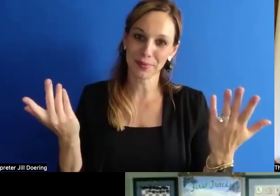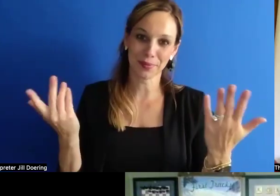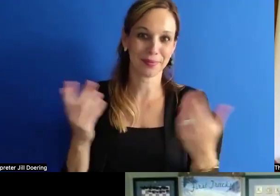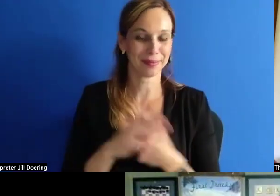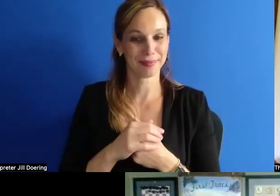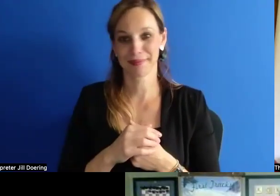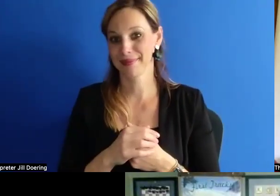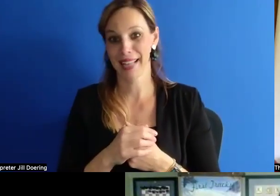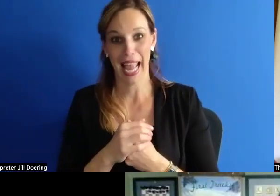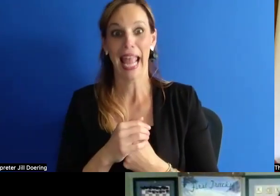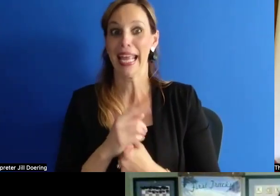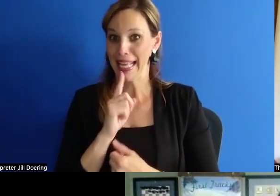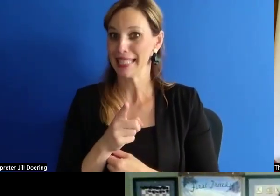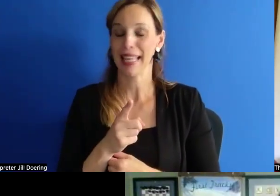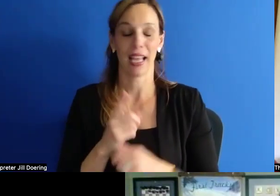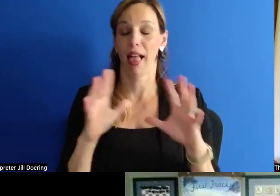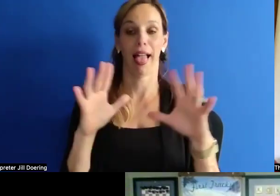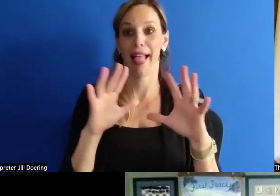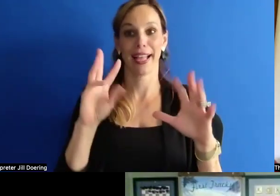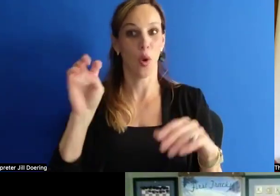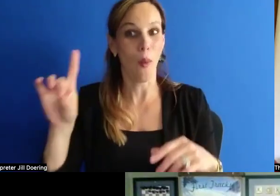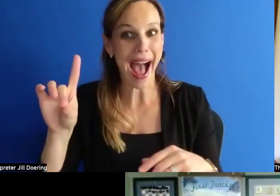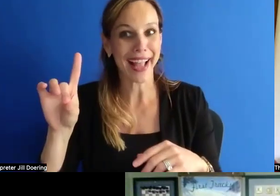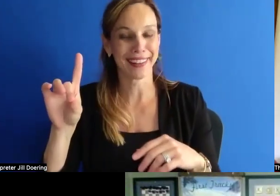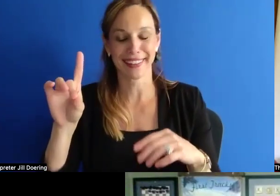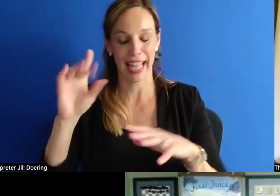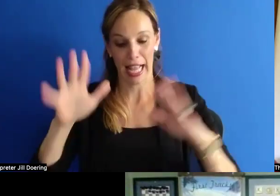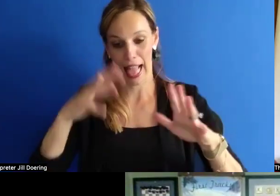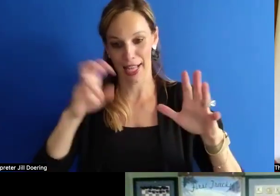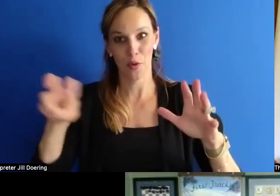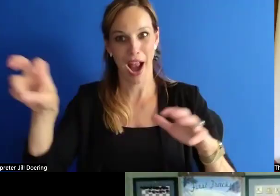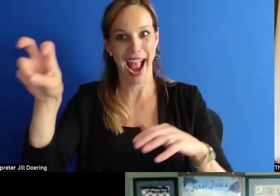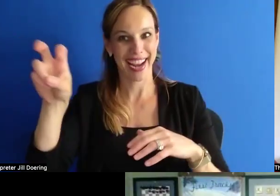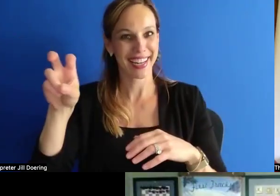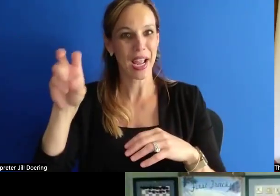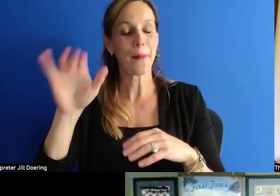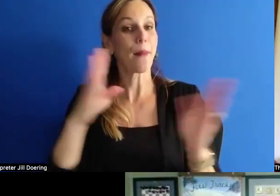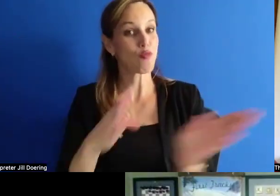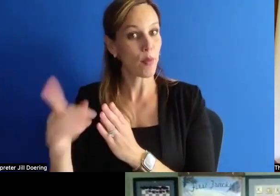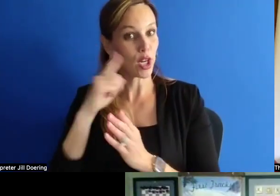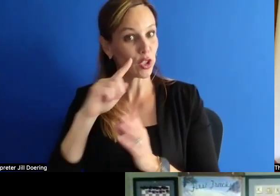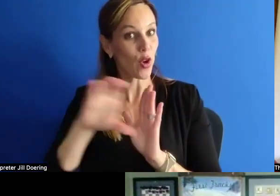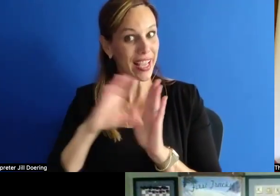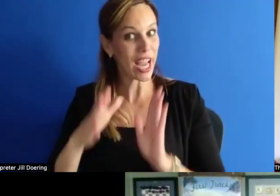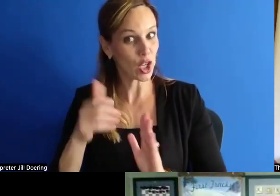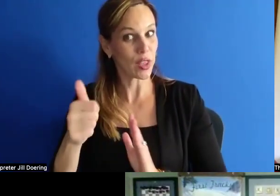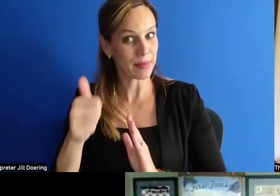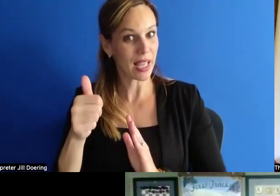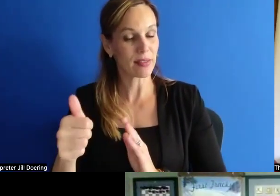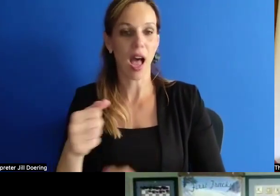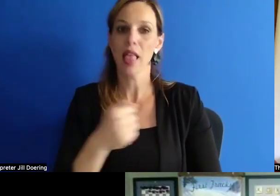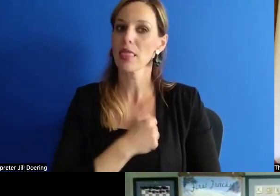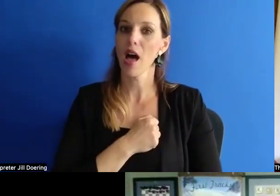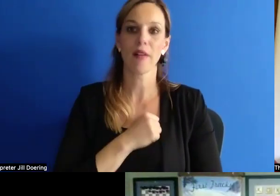So it's a pretty wild ride. And then as far as like preparation for the character goes, I love how